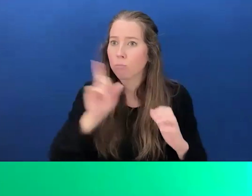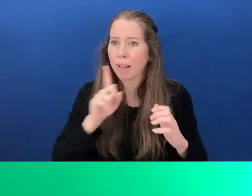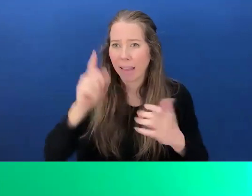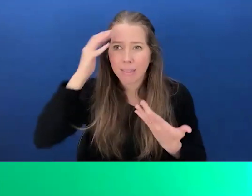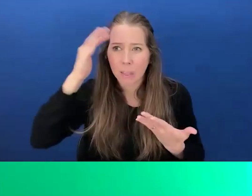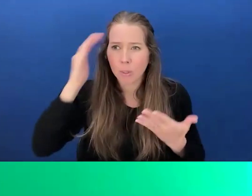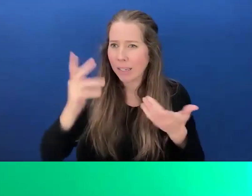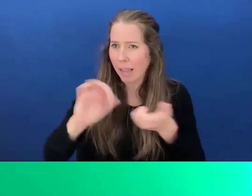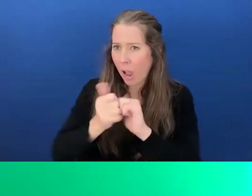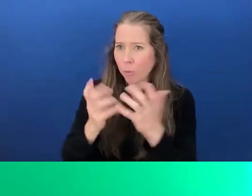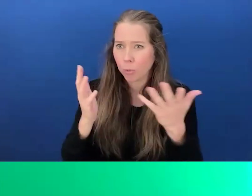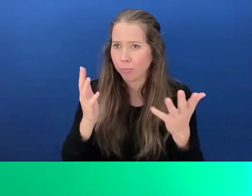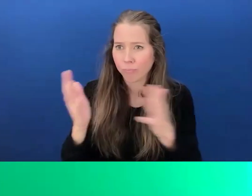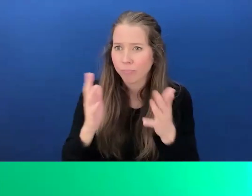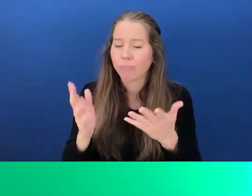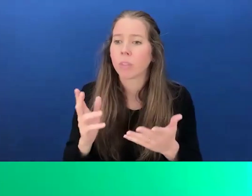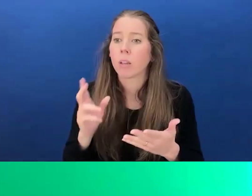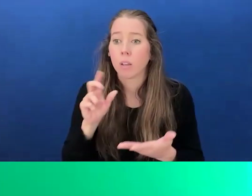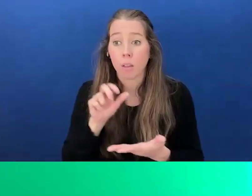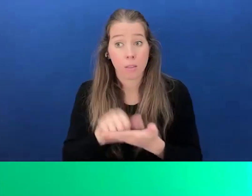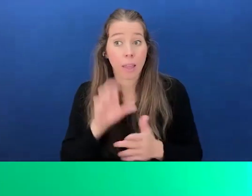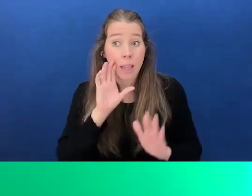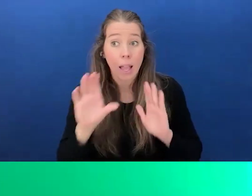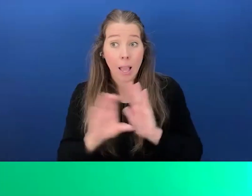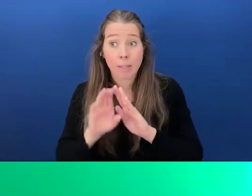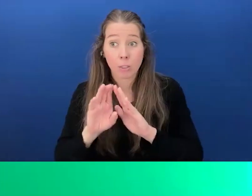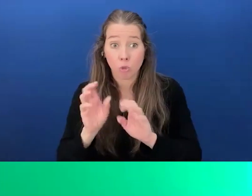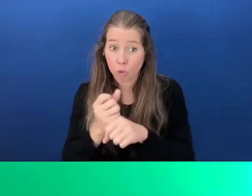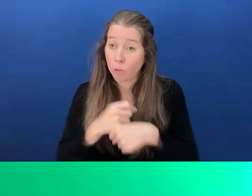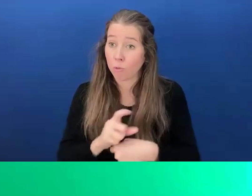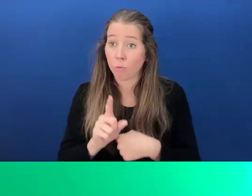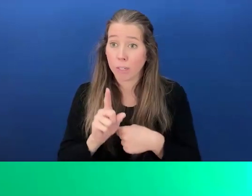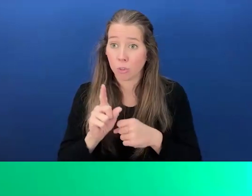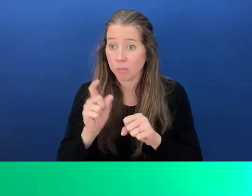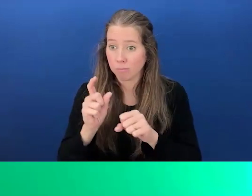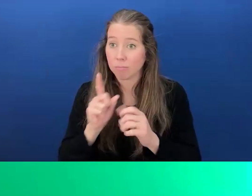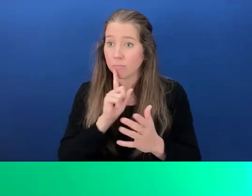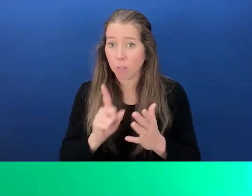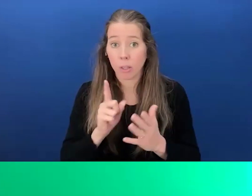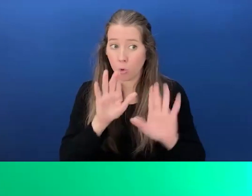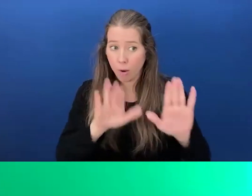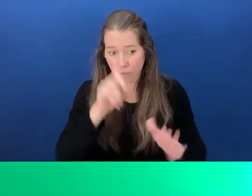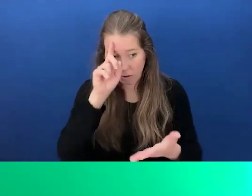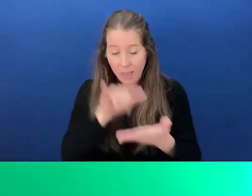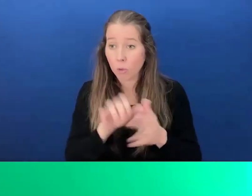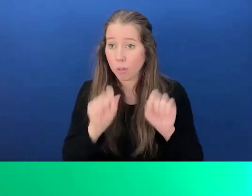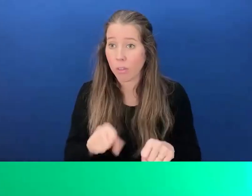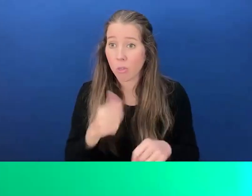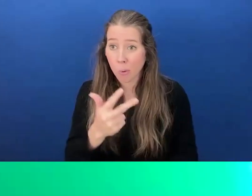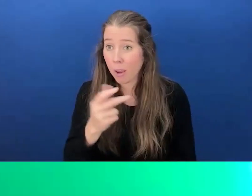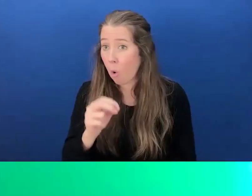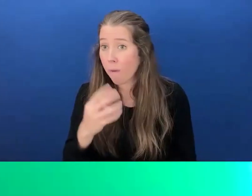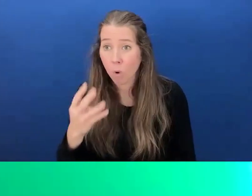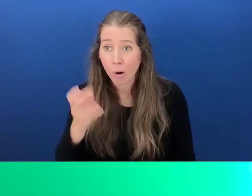bring it real. Well, the image generation I think is really great for that because you give it a prompt of 3 or 4 concepts or however you